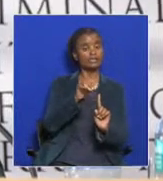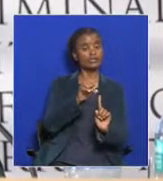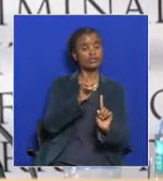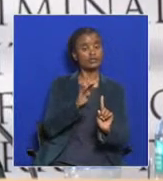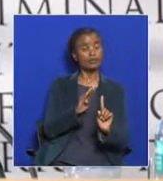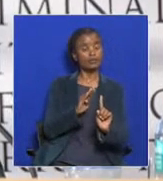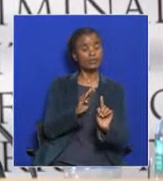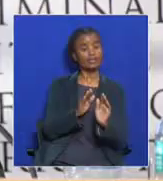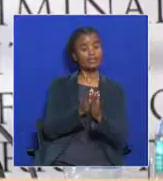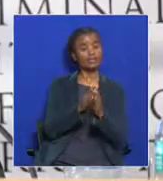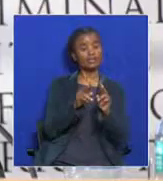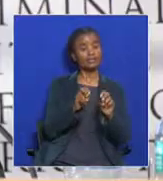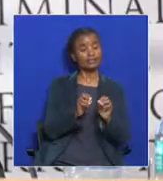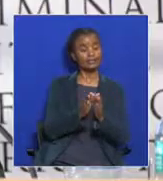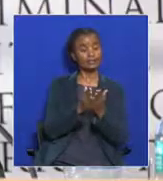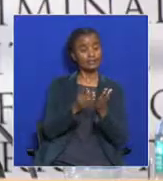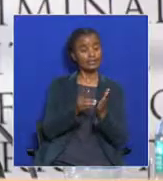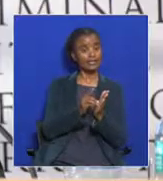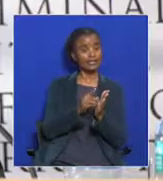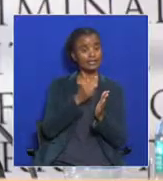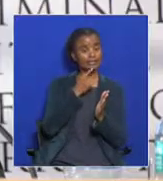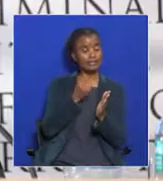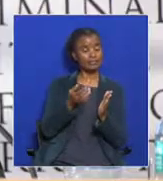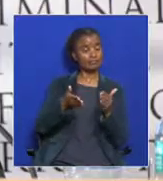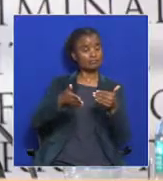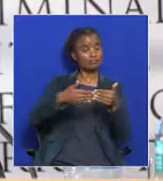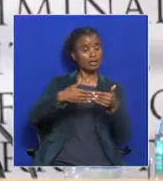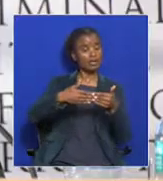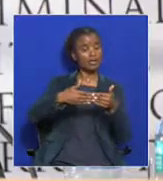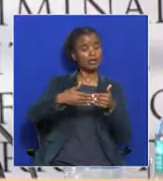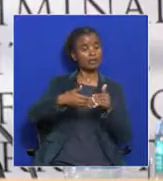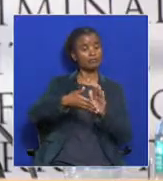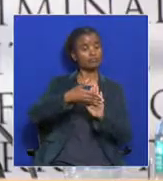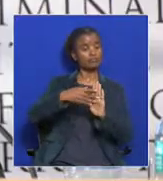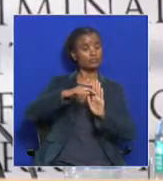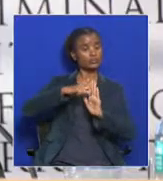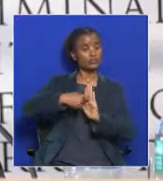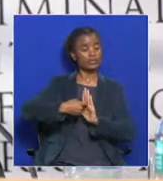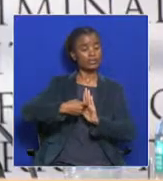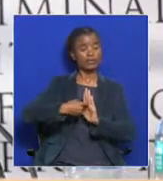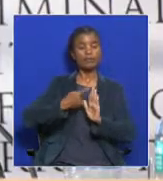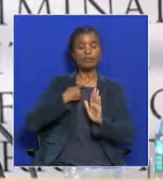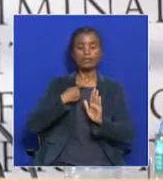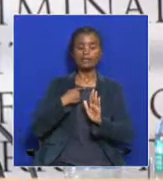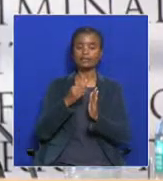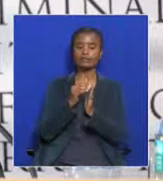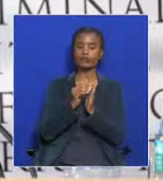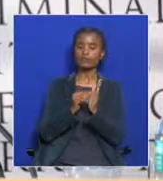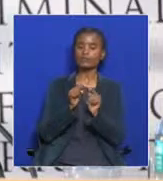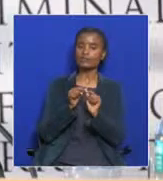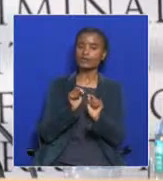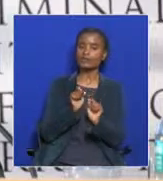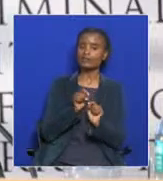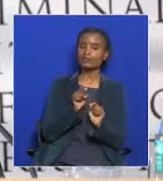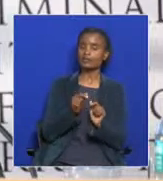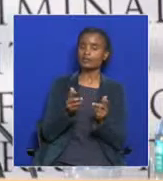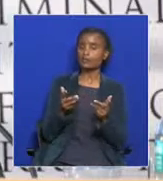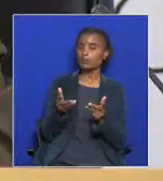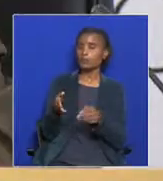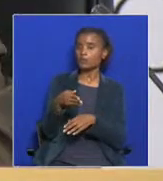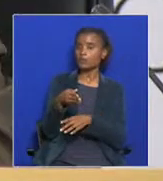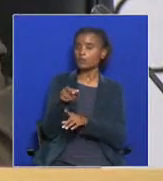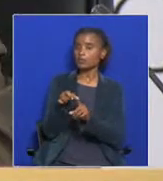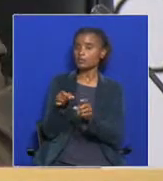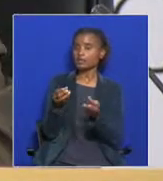if you say, give me the details of the seal, nobody seems to have it. That is the criticism of what went down that day and what